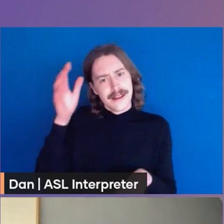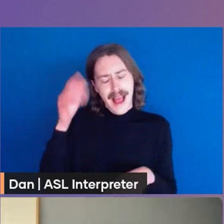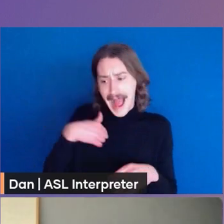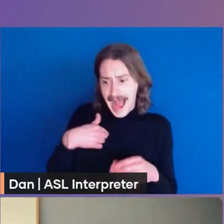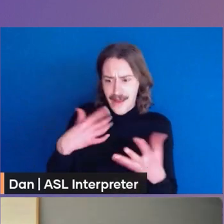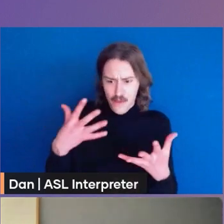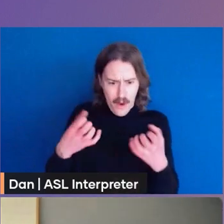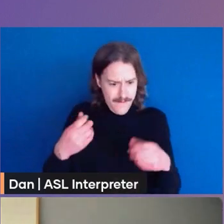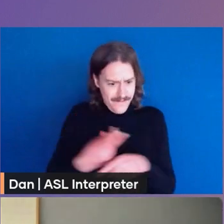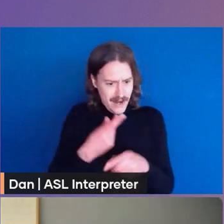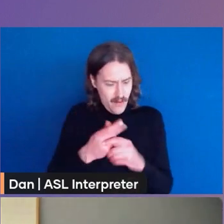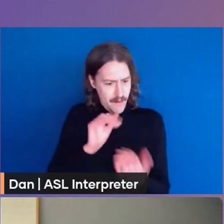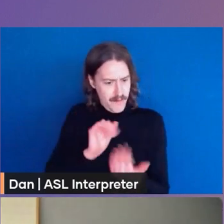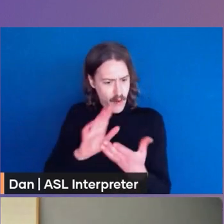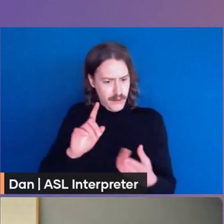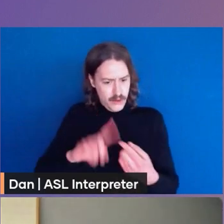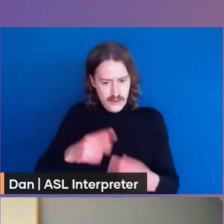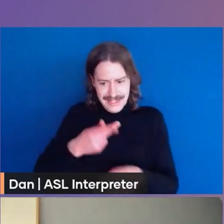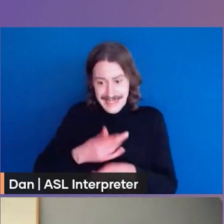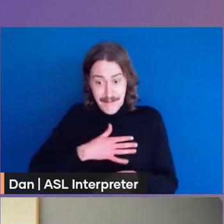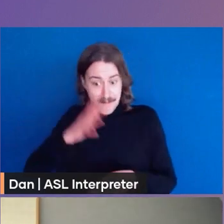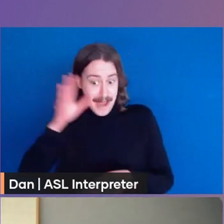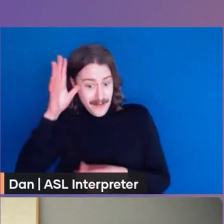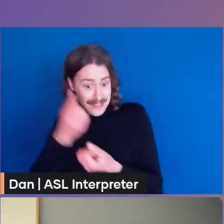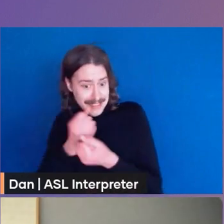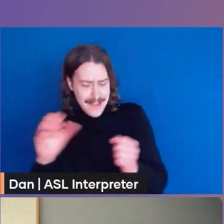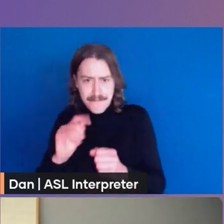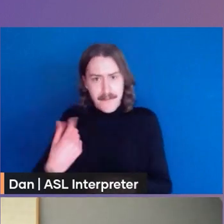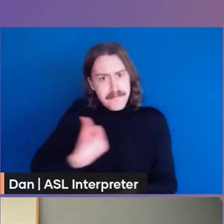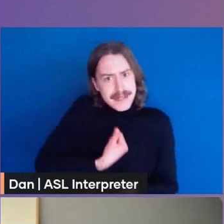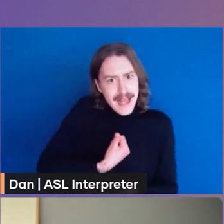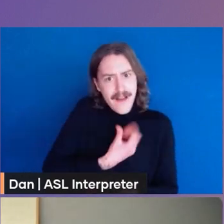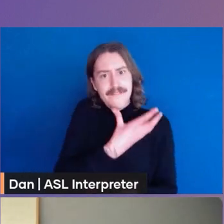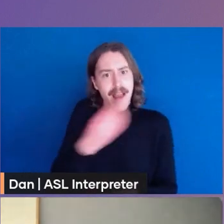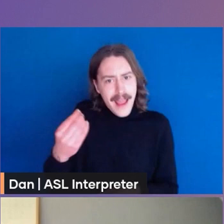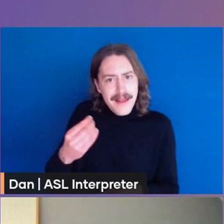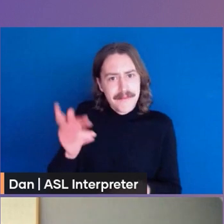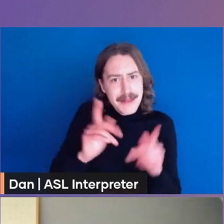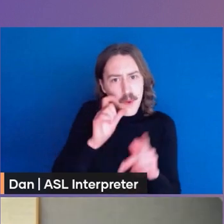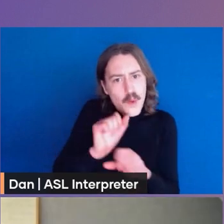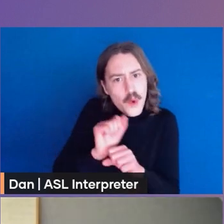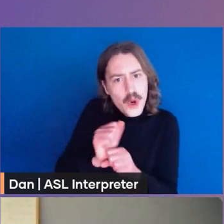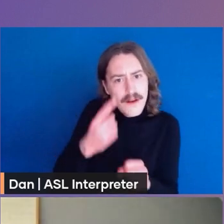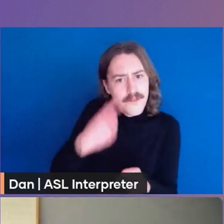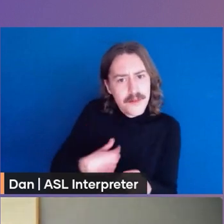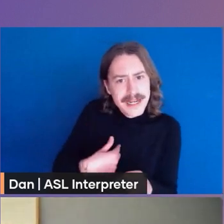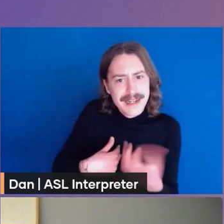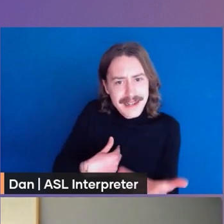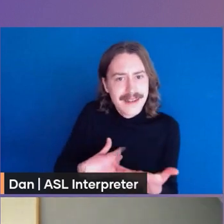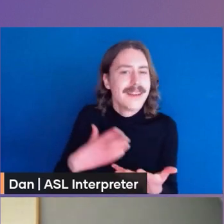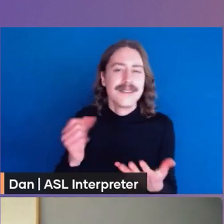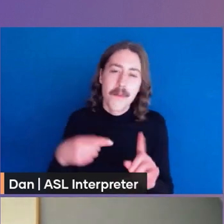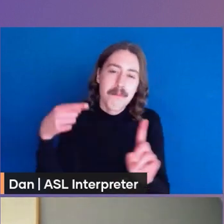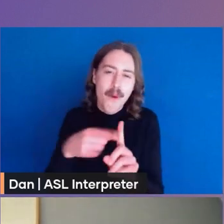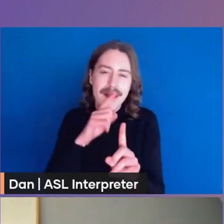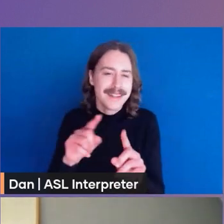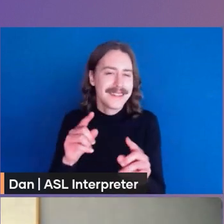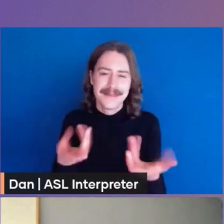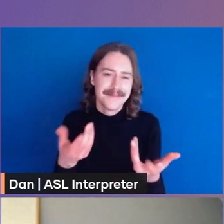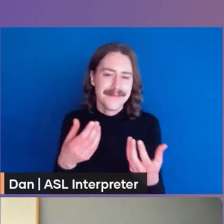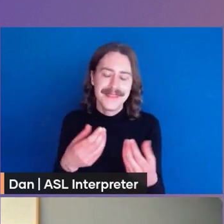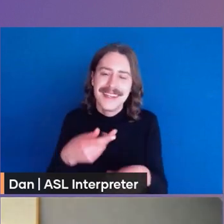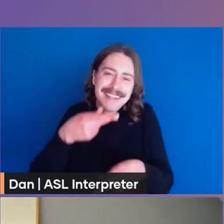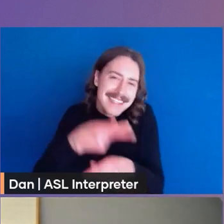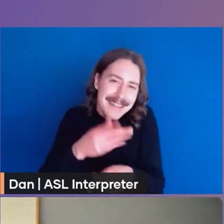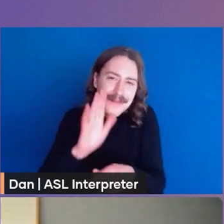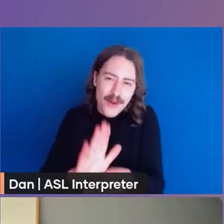but also myself and my employees from these data breaches? And yeah, so how do we circumvent it? How do we keep our personal data safe?